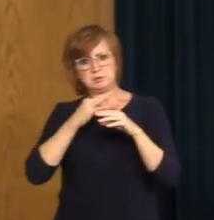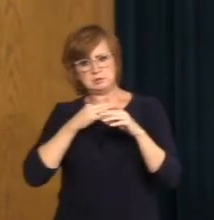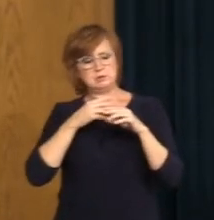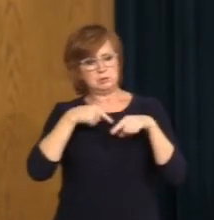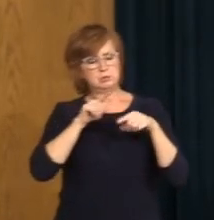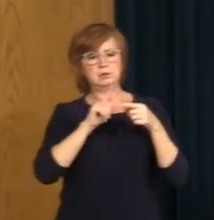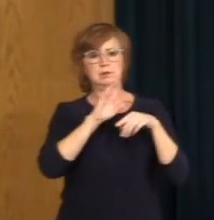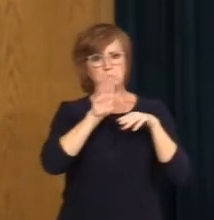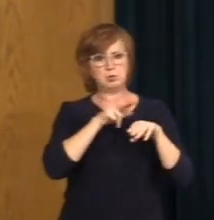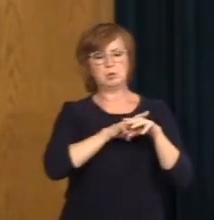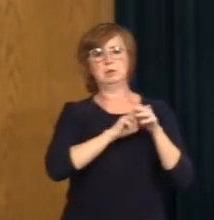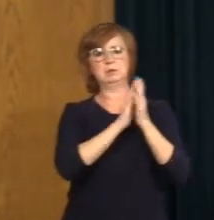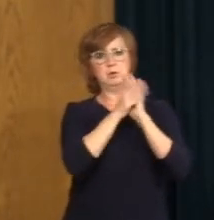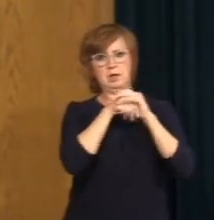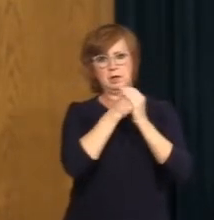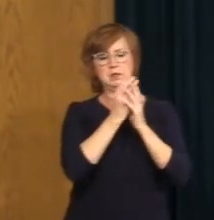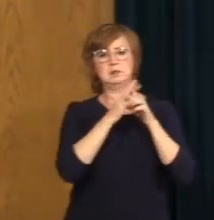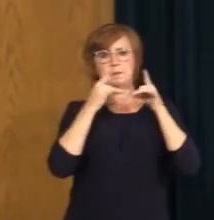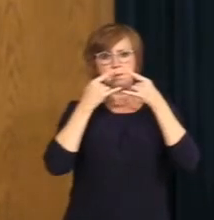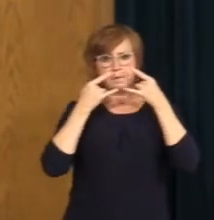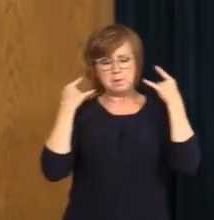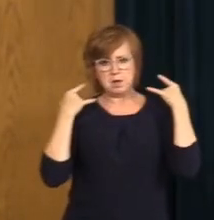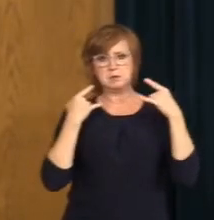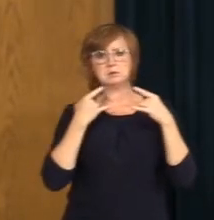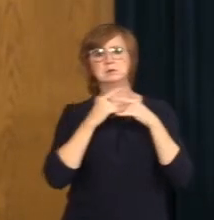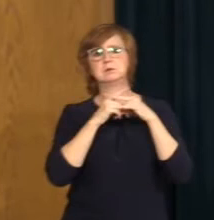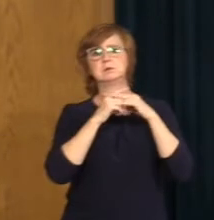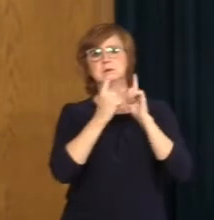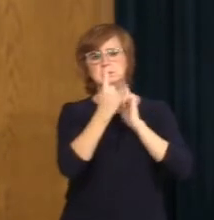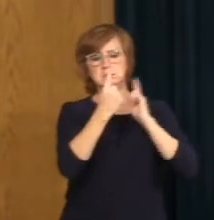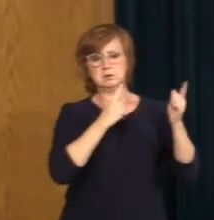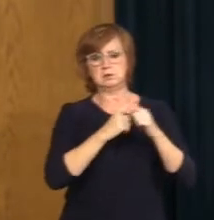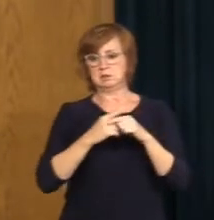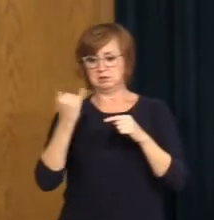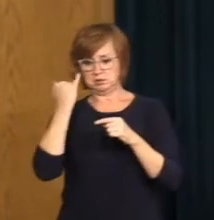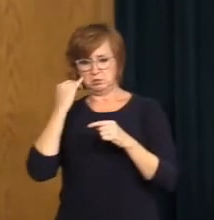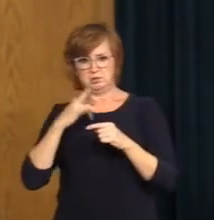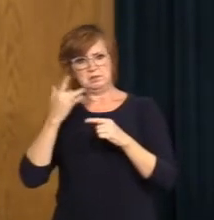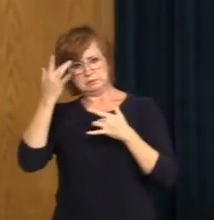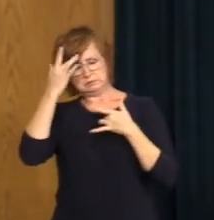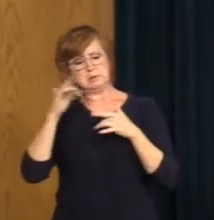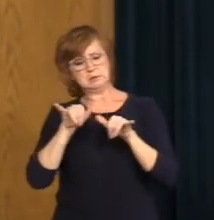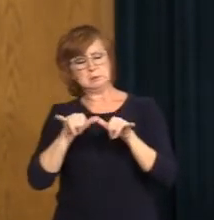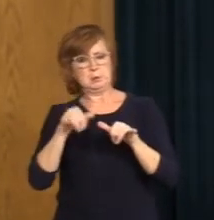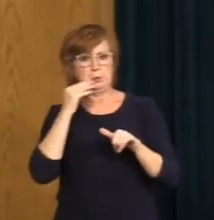protection, hand washing, wearing a mask where required, not going to school or work if you're unwell.